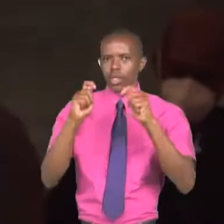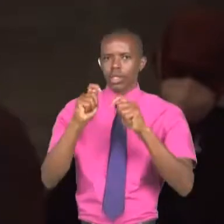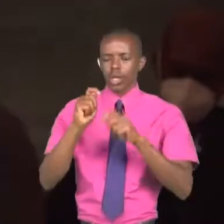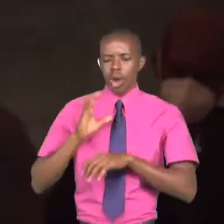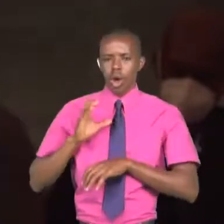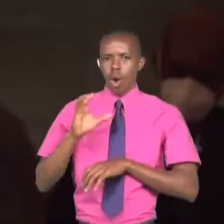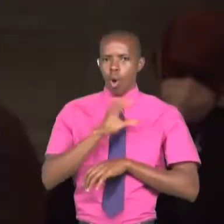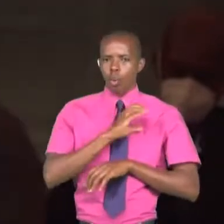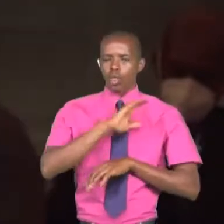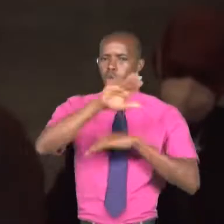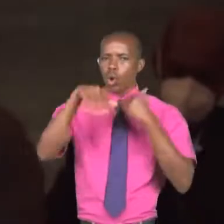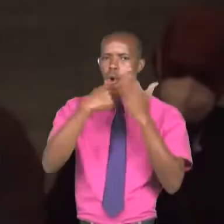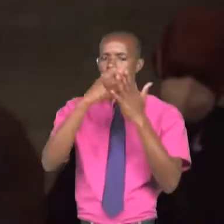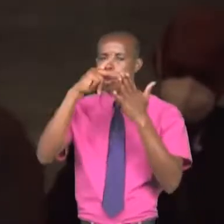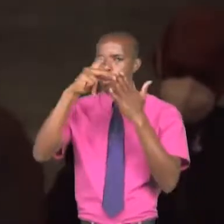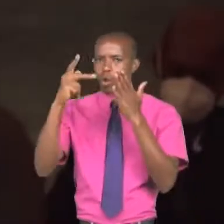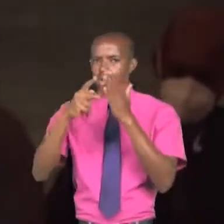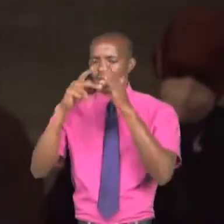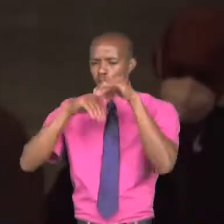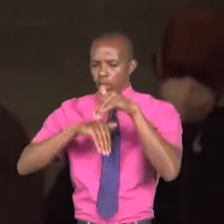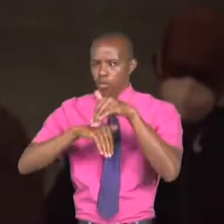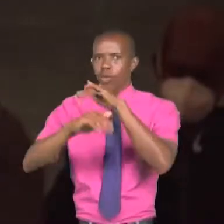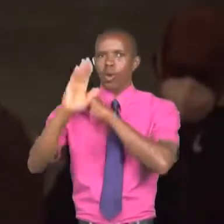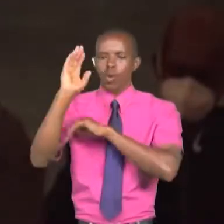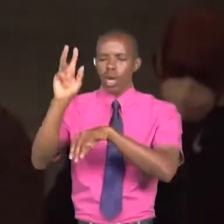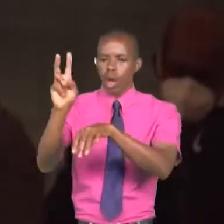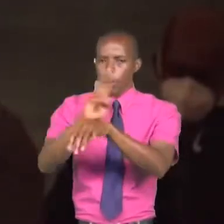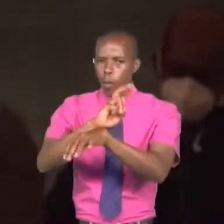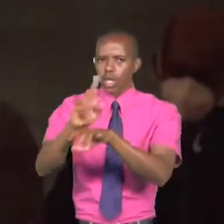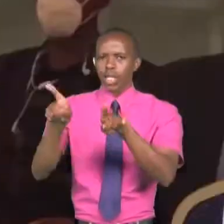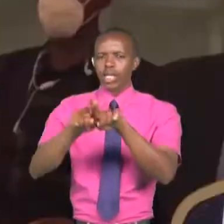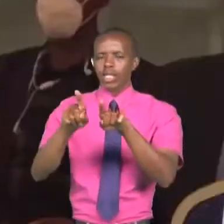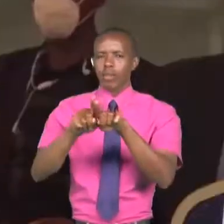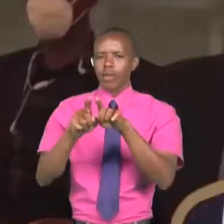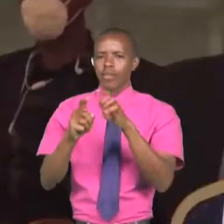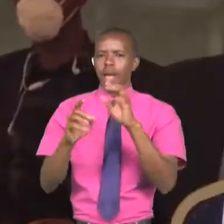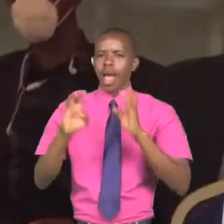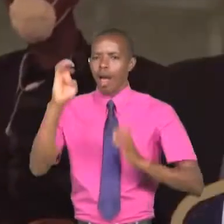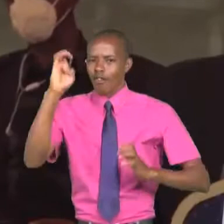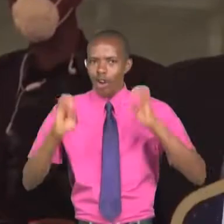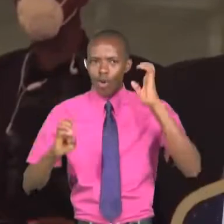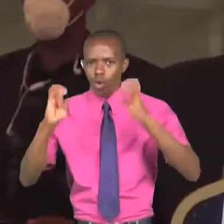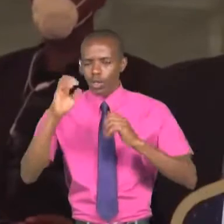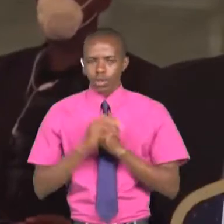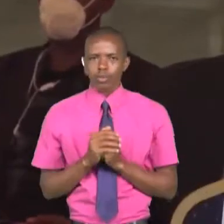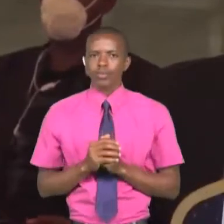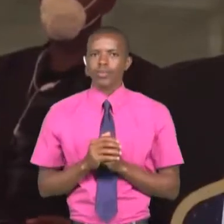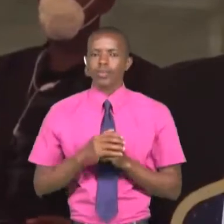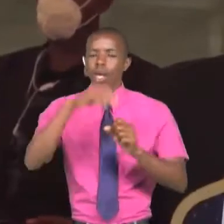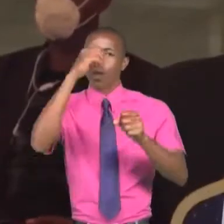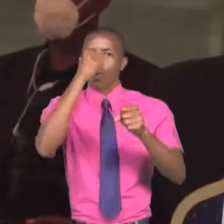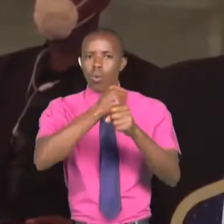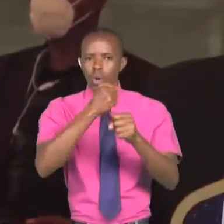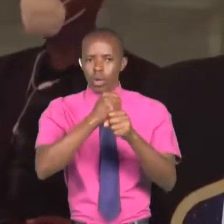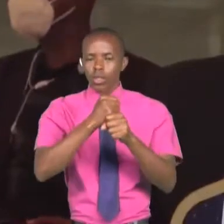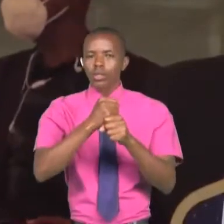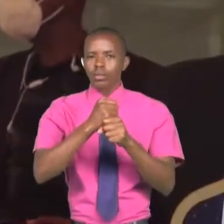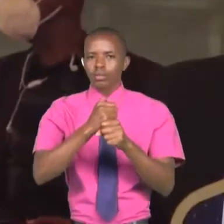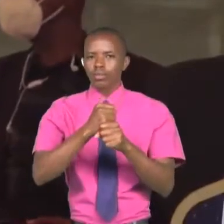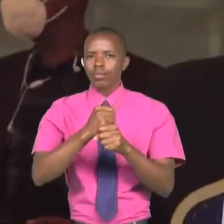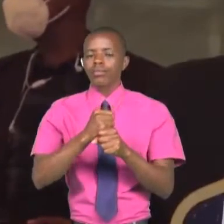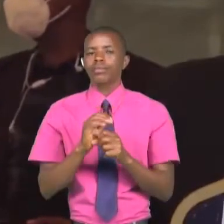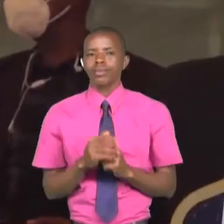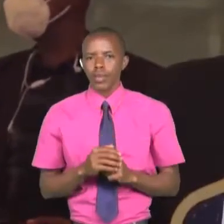captures those projects for follow-up, for monitoring and evaluation. Ending like the airport, Kisii Governor James